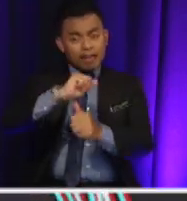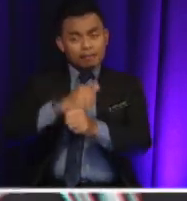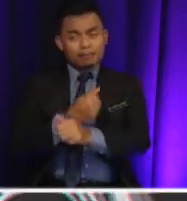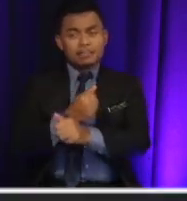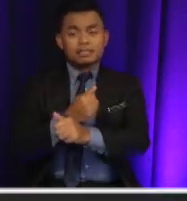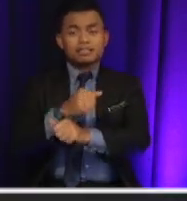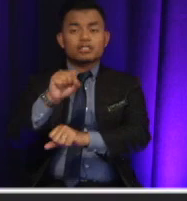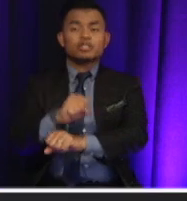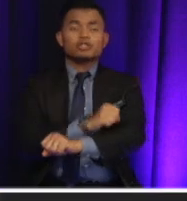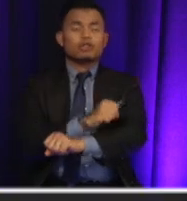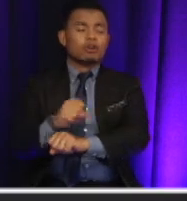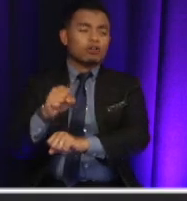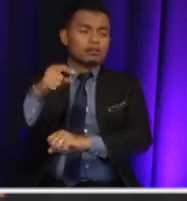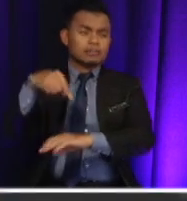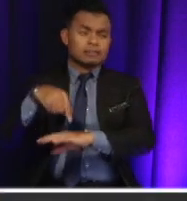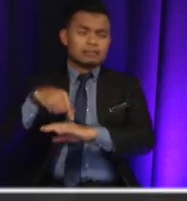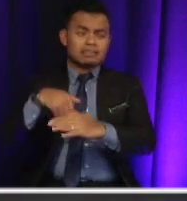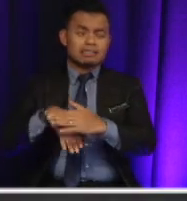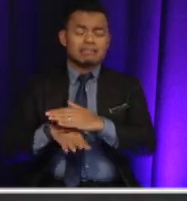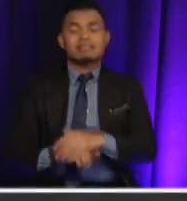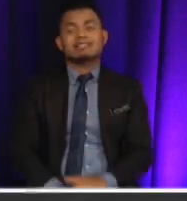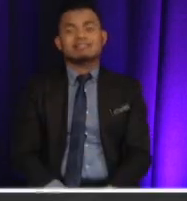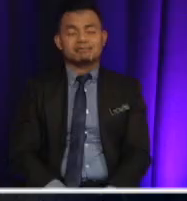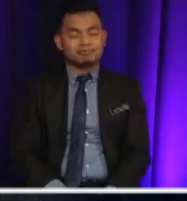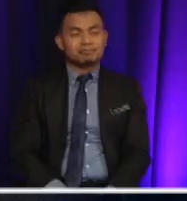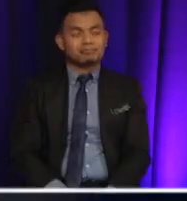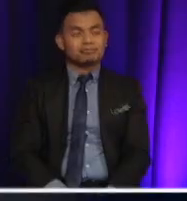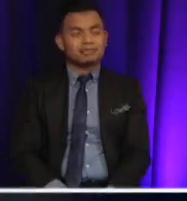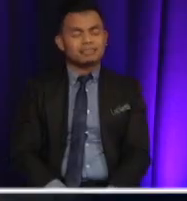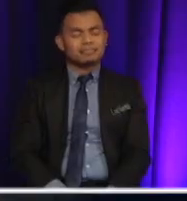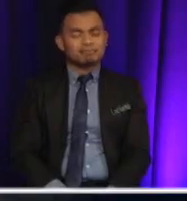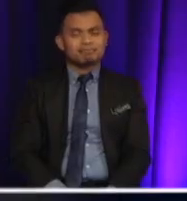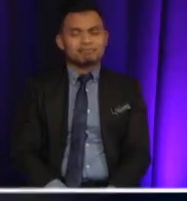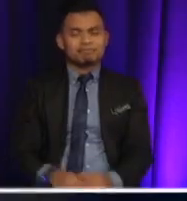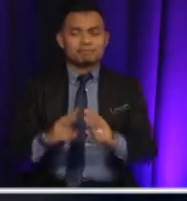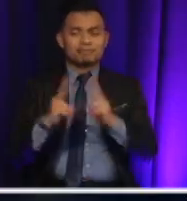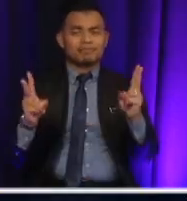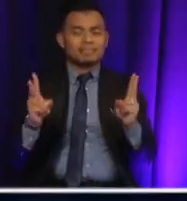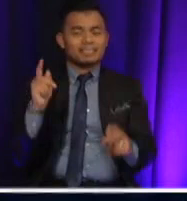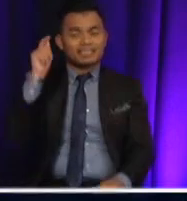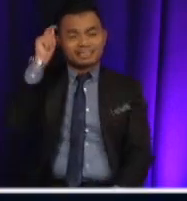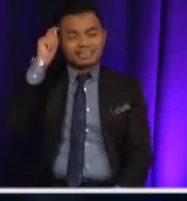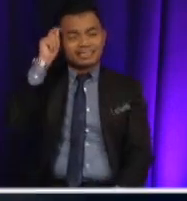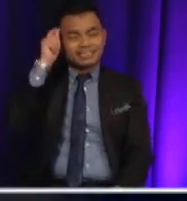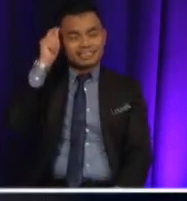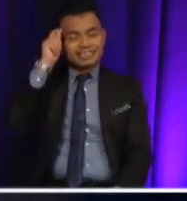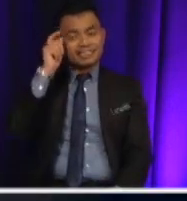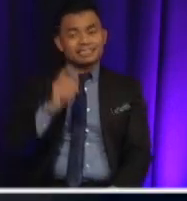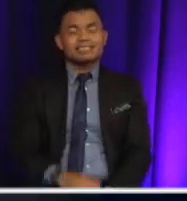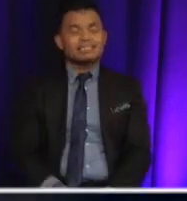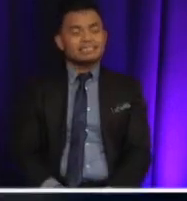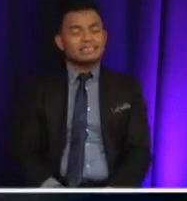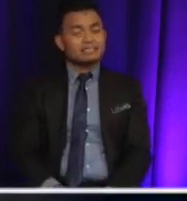it hears. Okay, This which is emoji? tricky, teacher. You have just 4